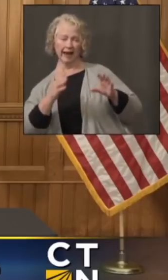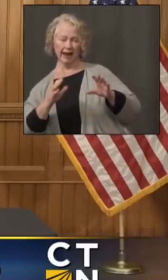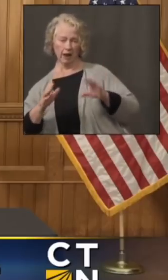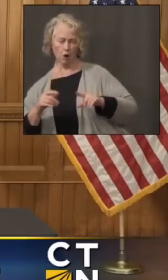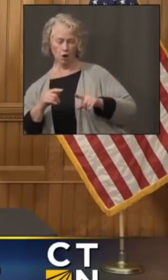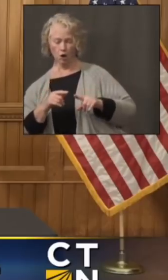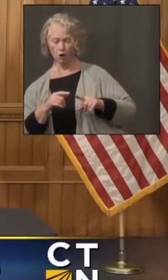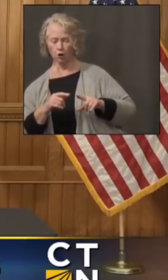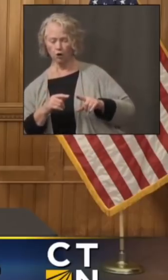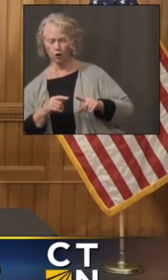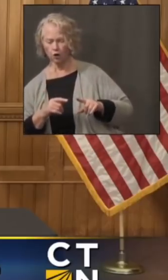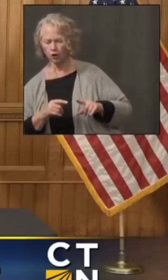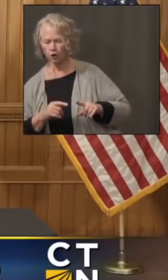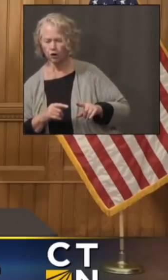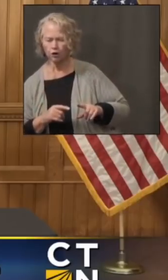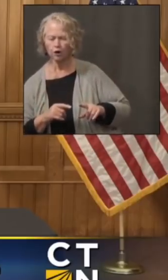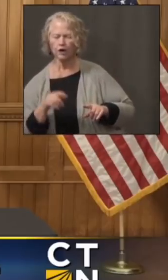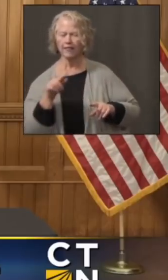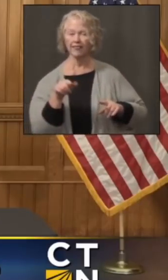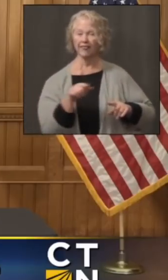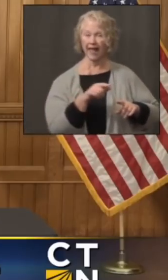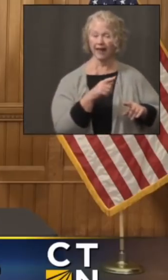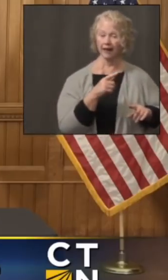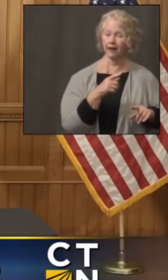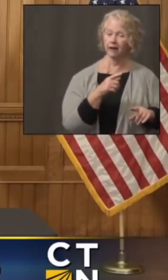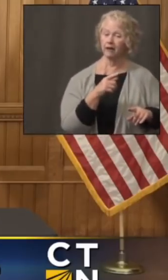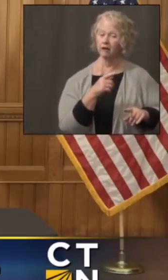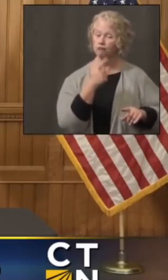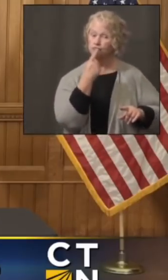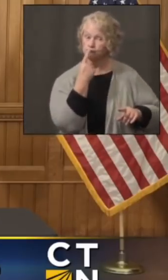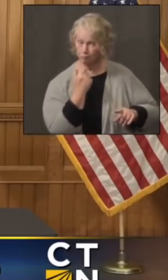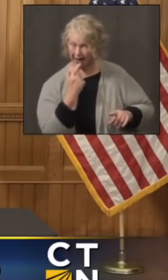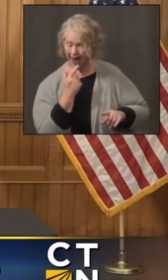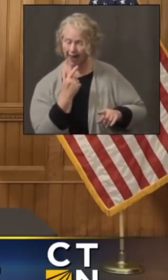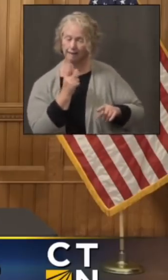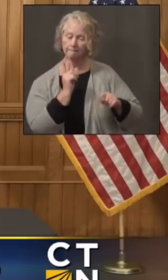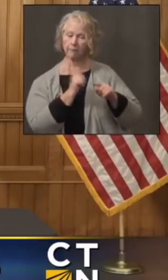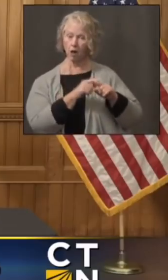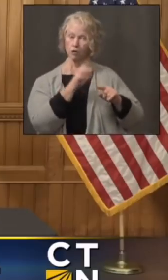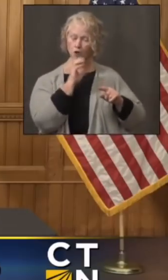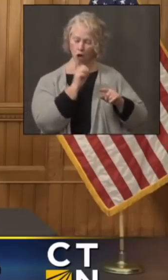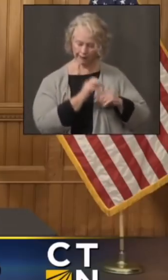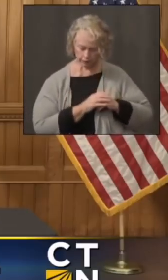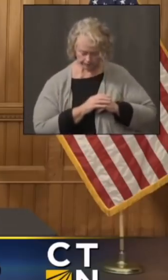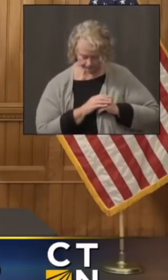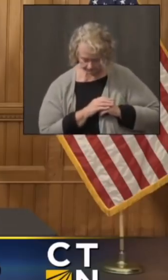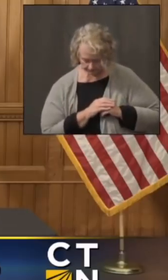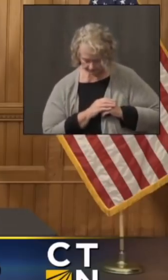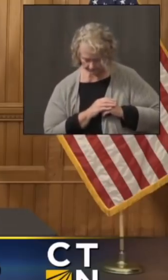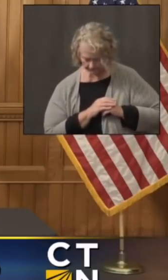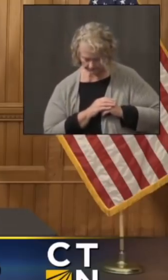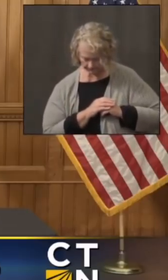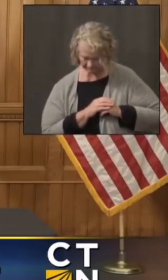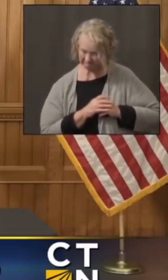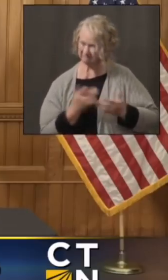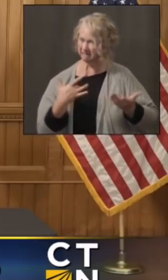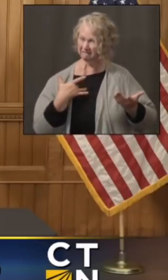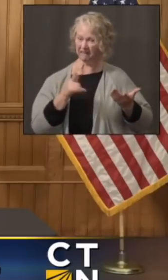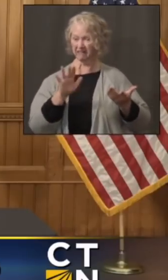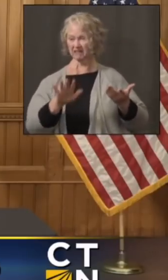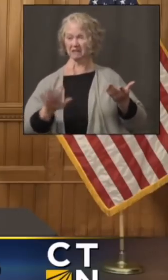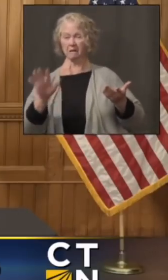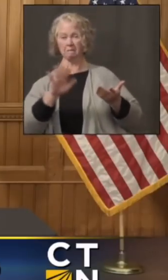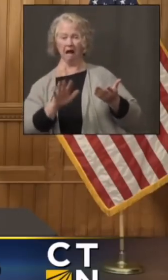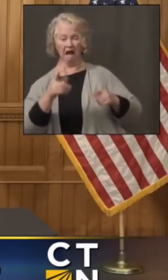you've added, that you're giving the option, the towns in the red now and the towns in the orange. It looks like that's roughly half the state. Do